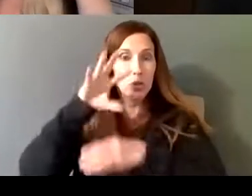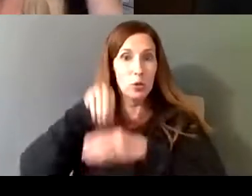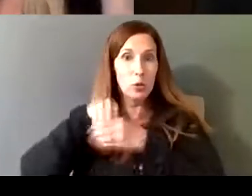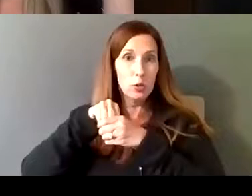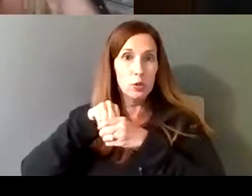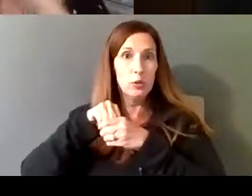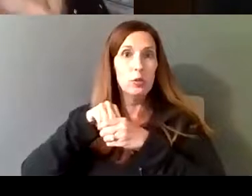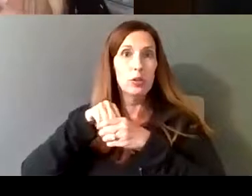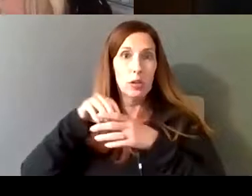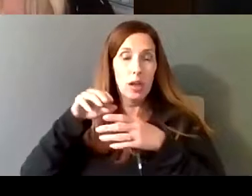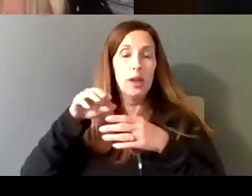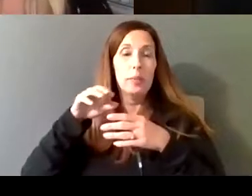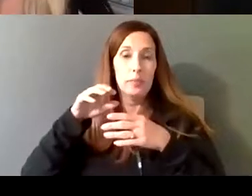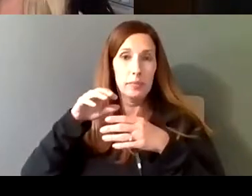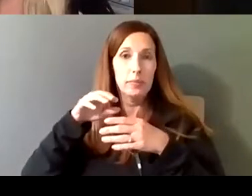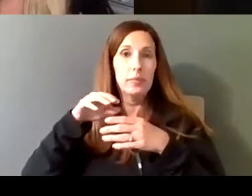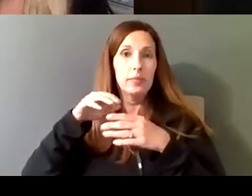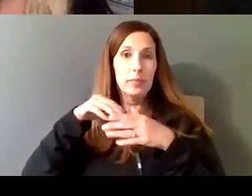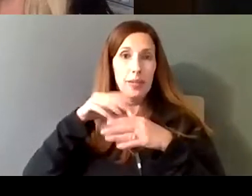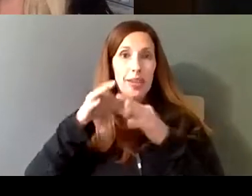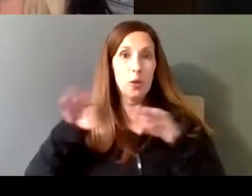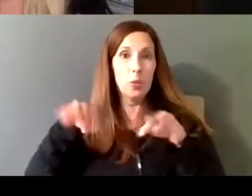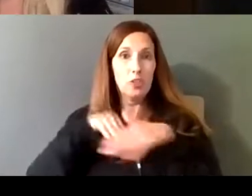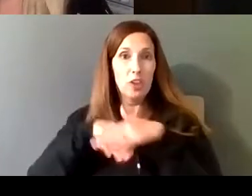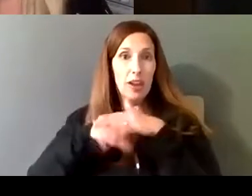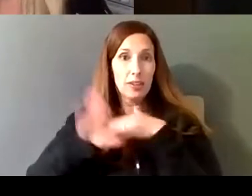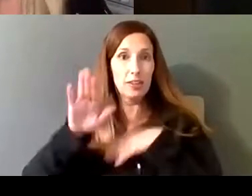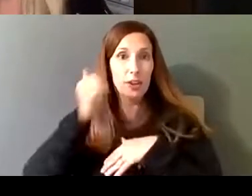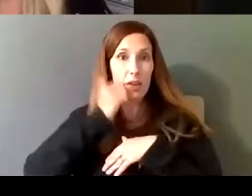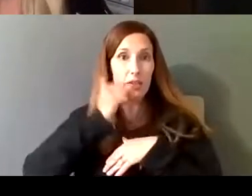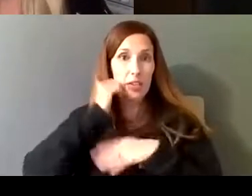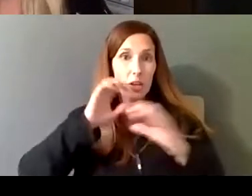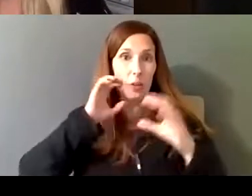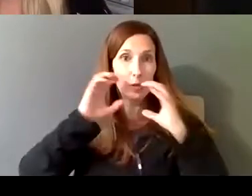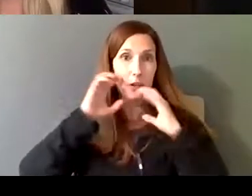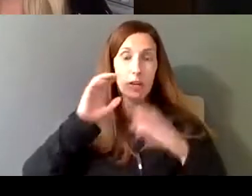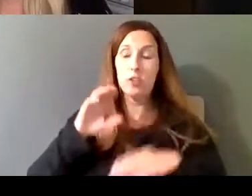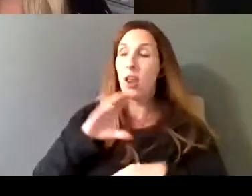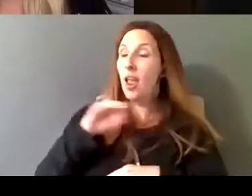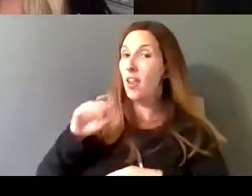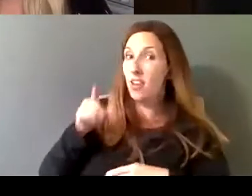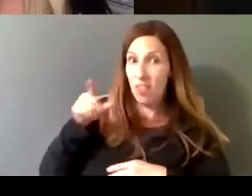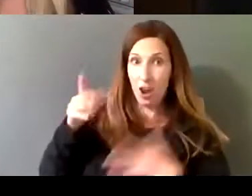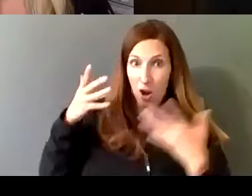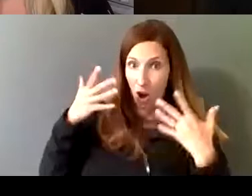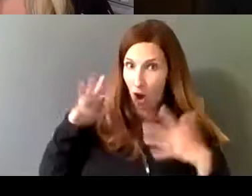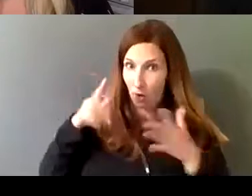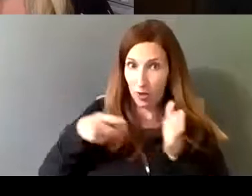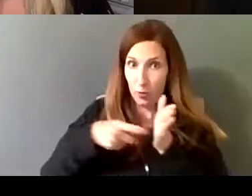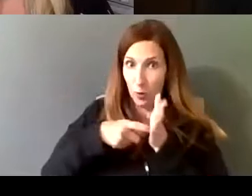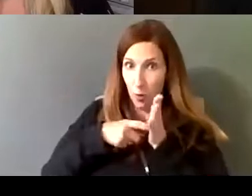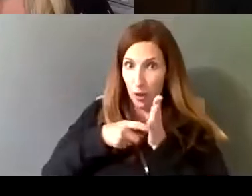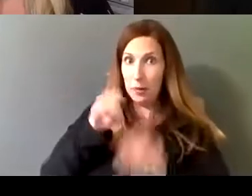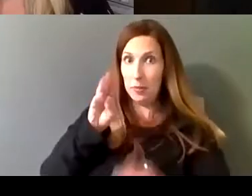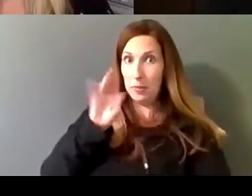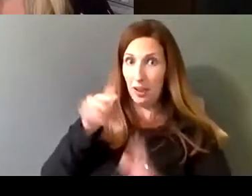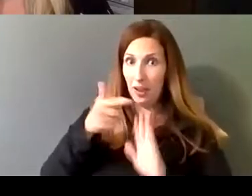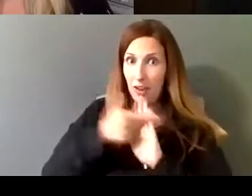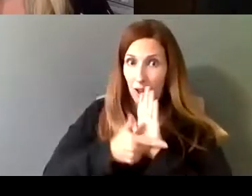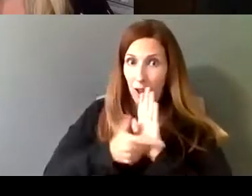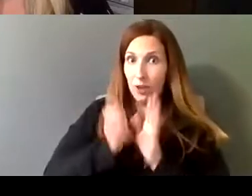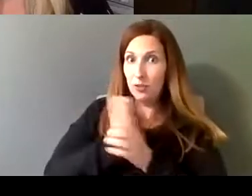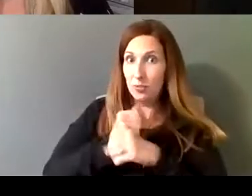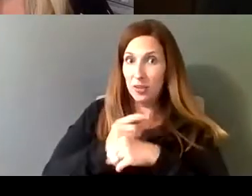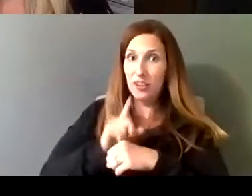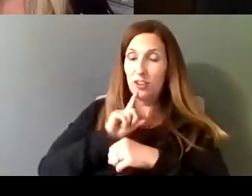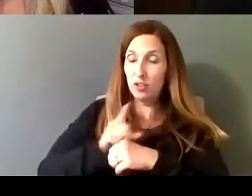day-to-day communication? And the answer is they're already mandated by law to make sure that their services and their information